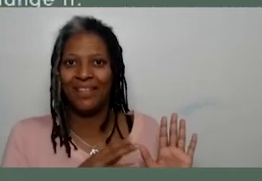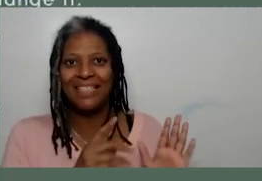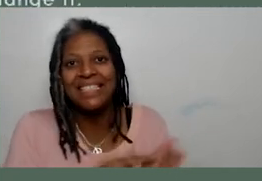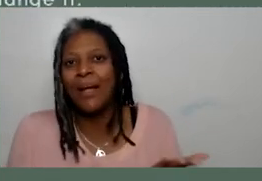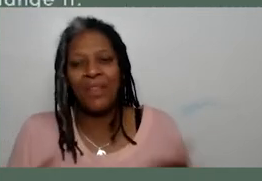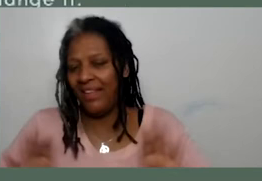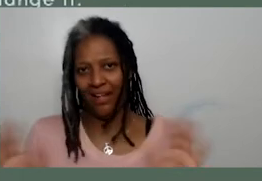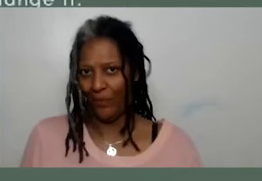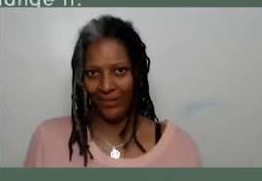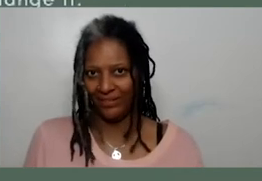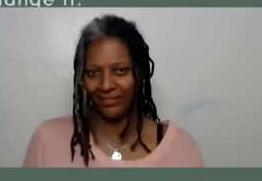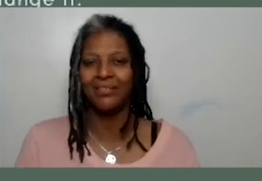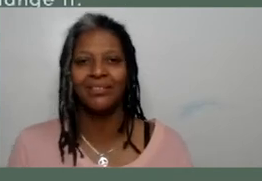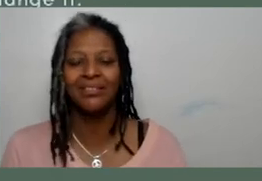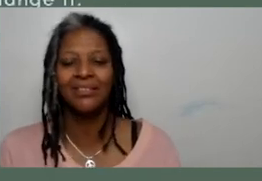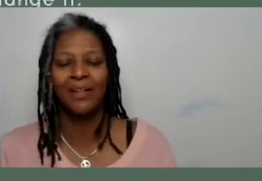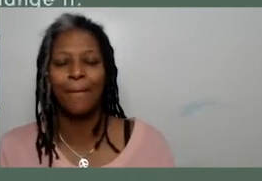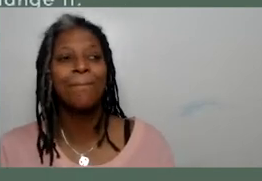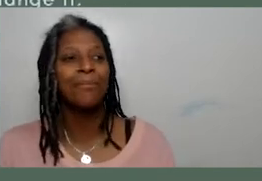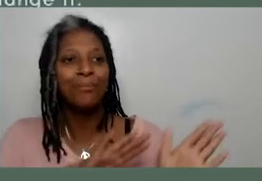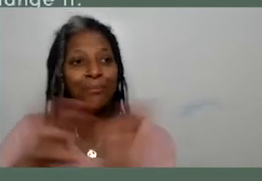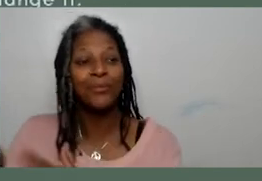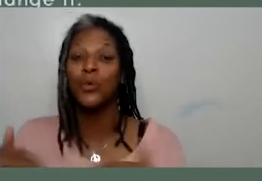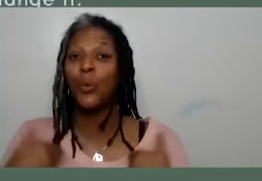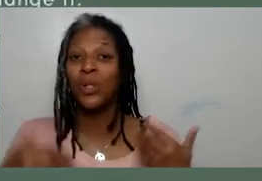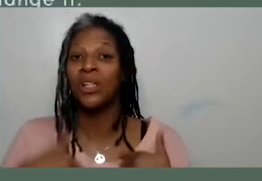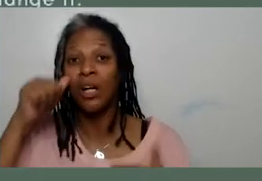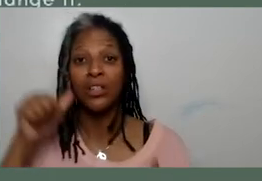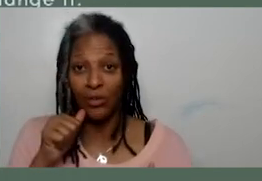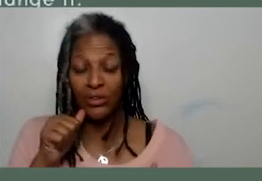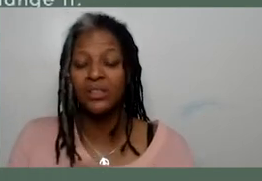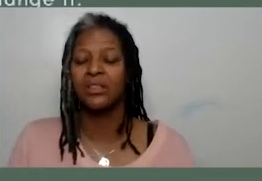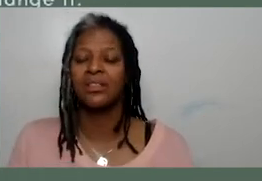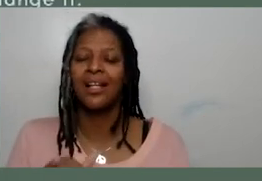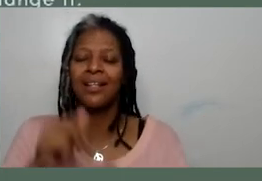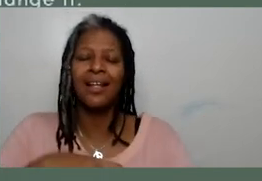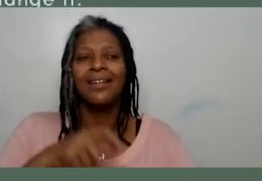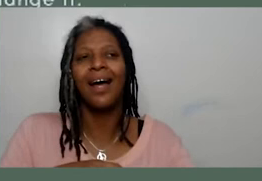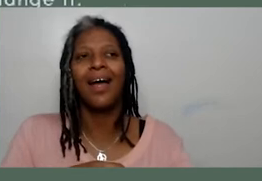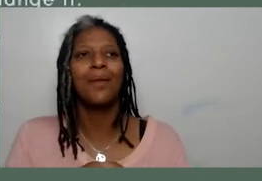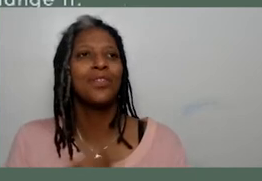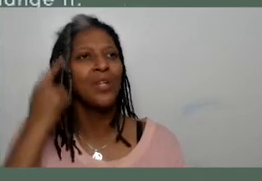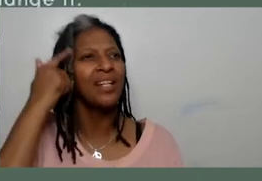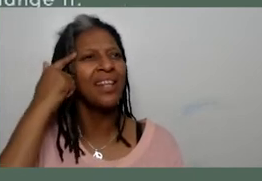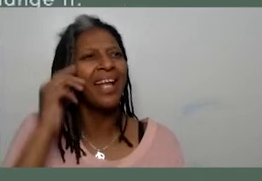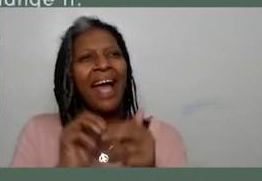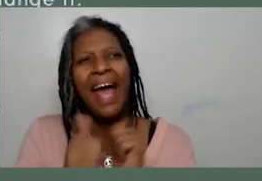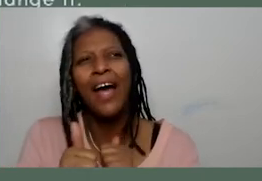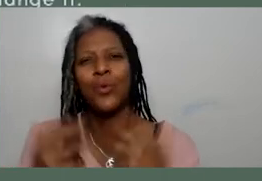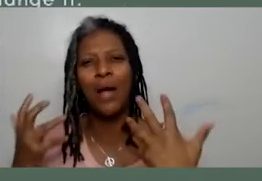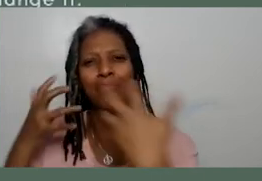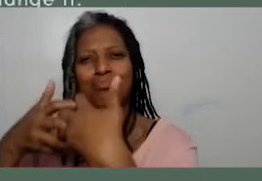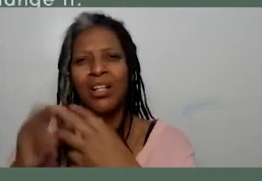Young adulthood is a time period when you're often trying to find yourself, understand yourself. How do I fit into this world? I'm not